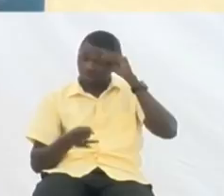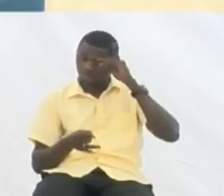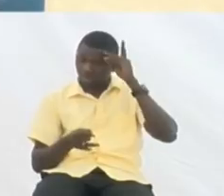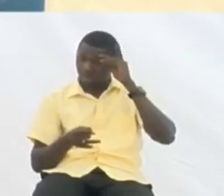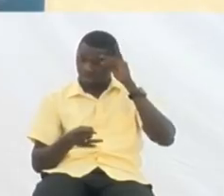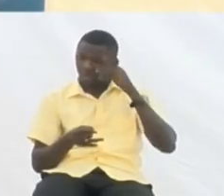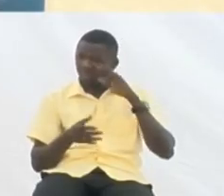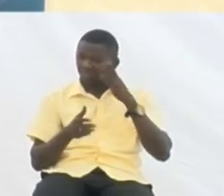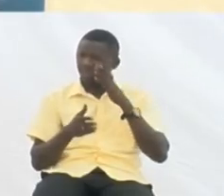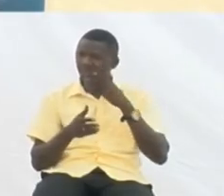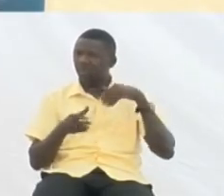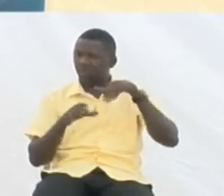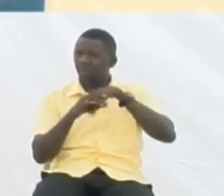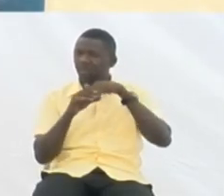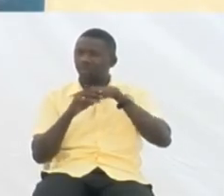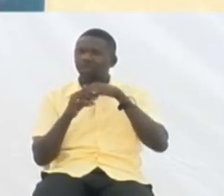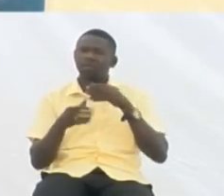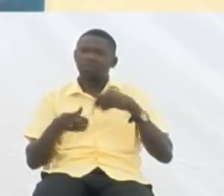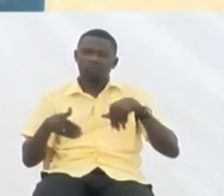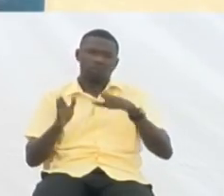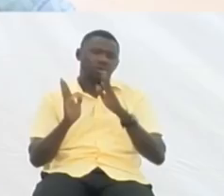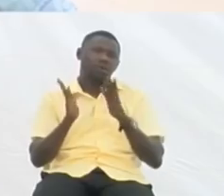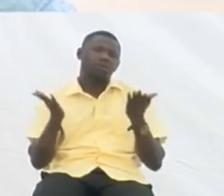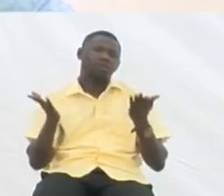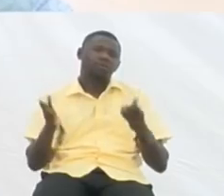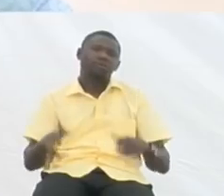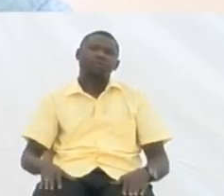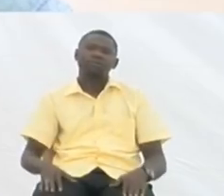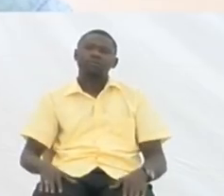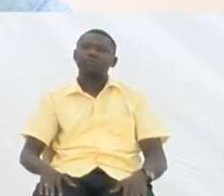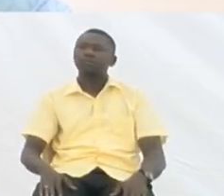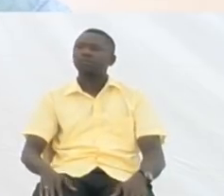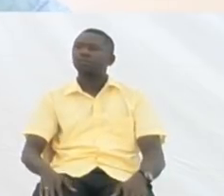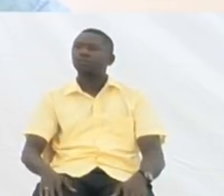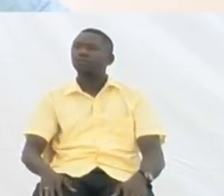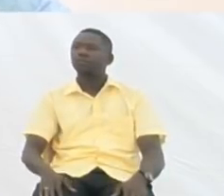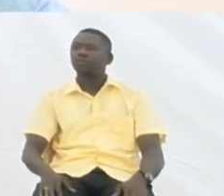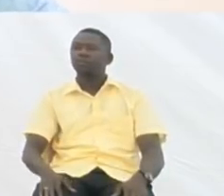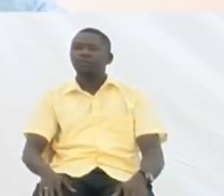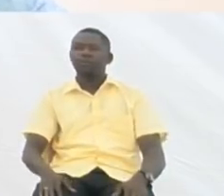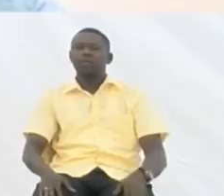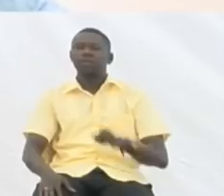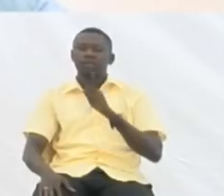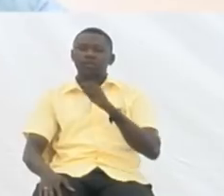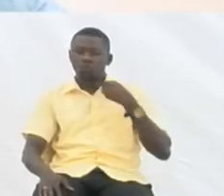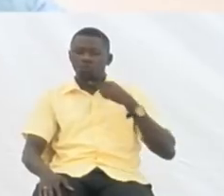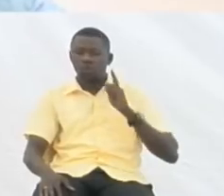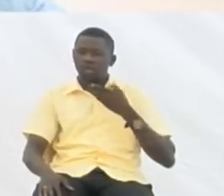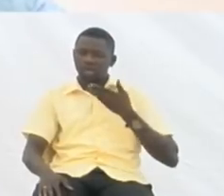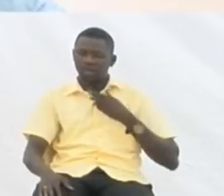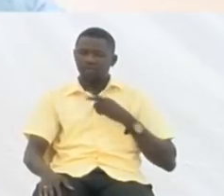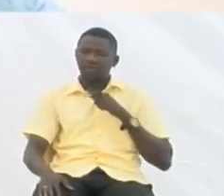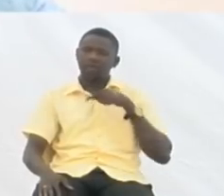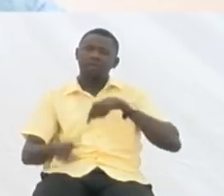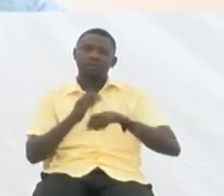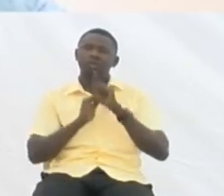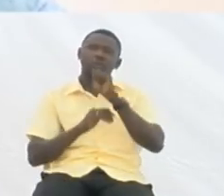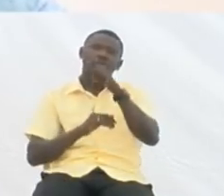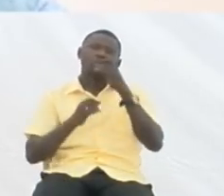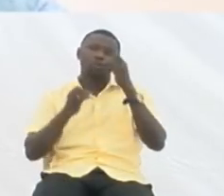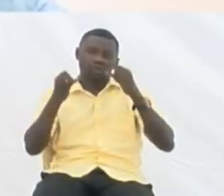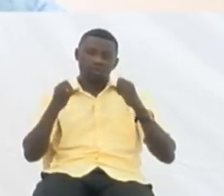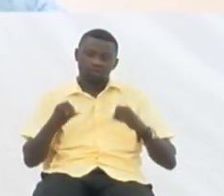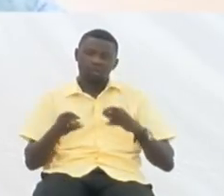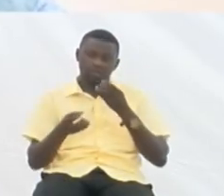And also, politics came through that way. This is what I have in your statement. Tell us whether this